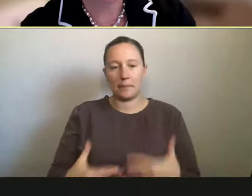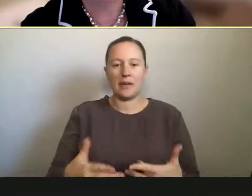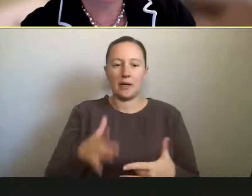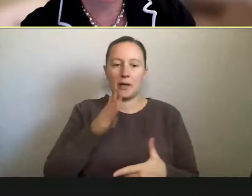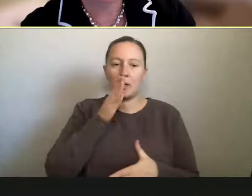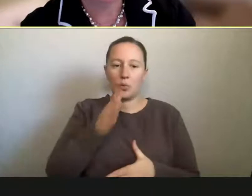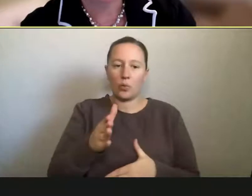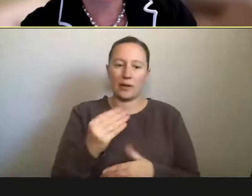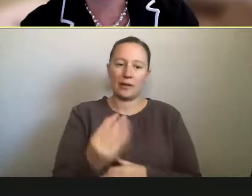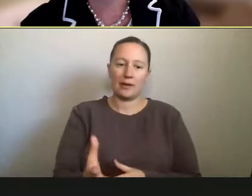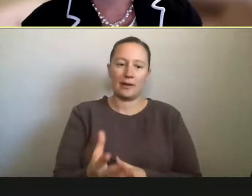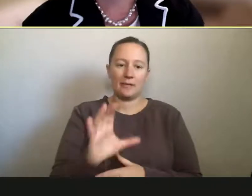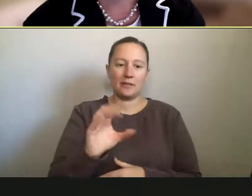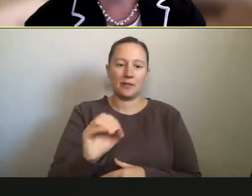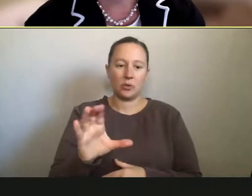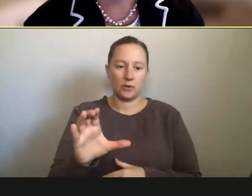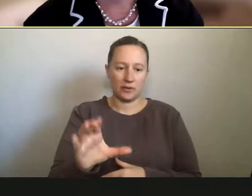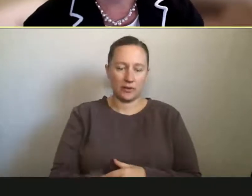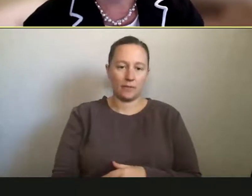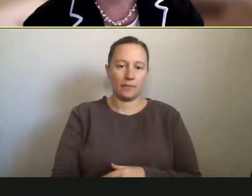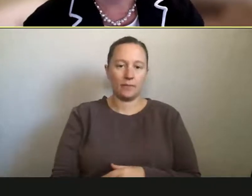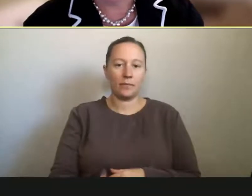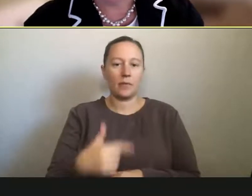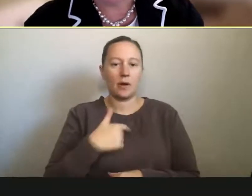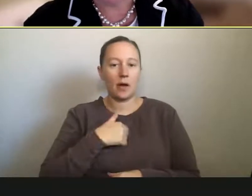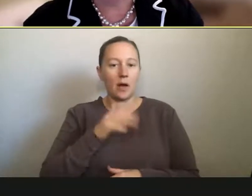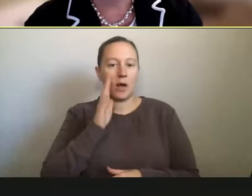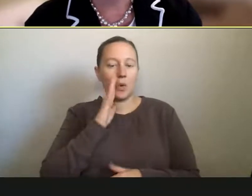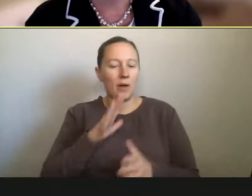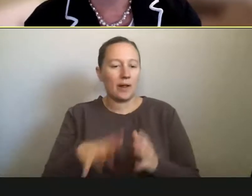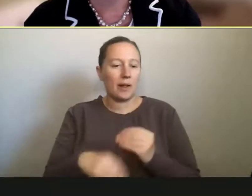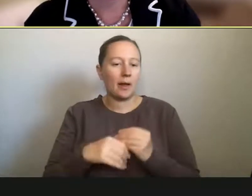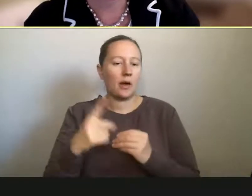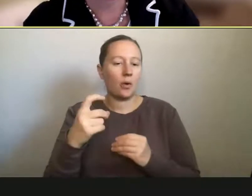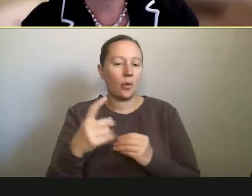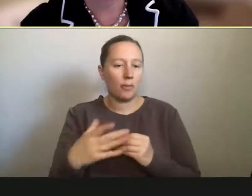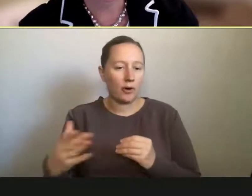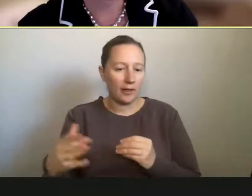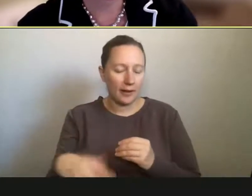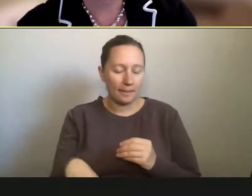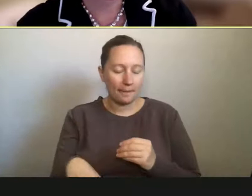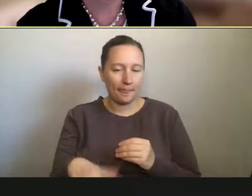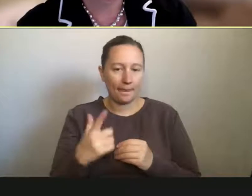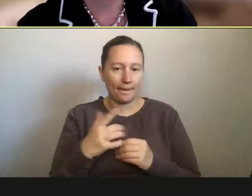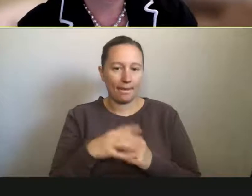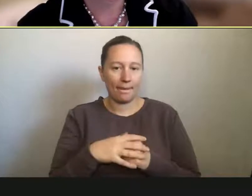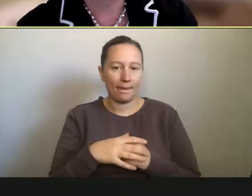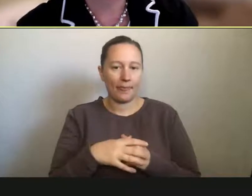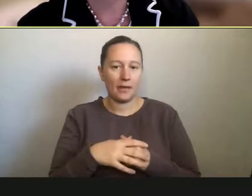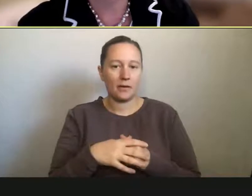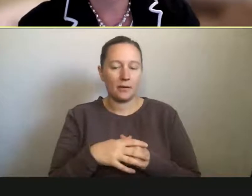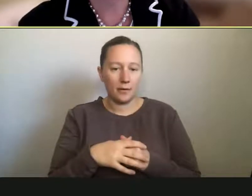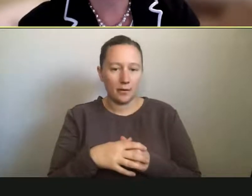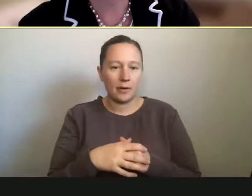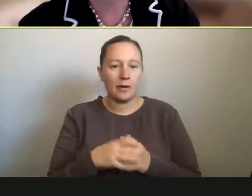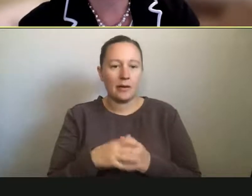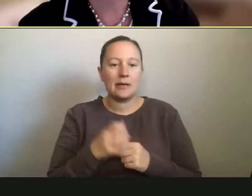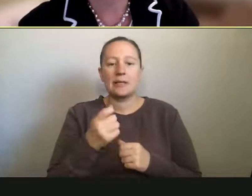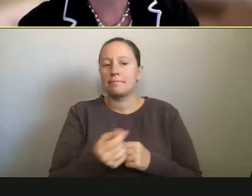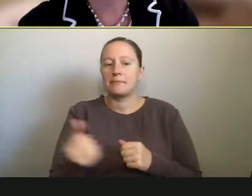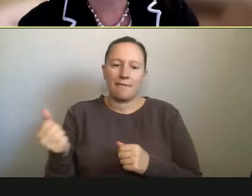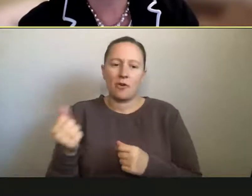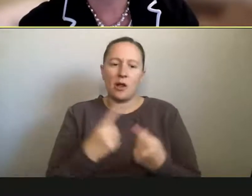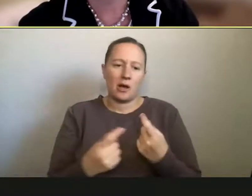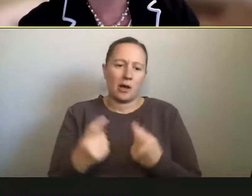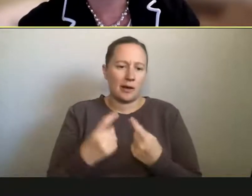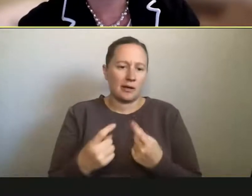a COC. I also want to say one more thing, because we get a number of questions on this on a